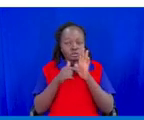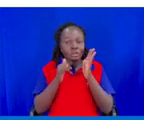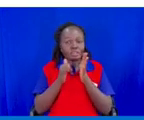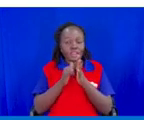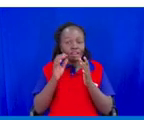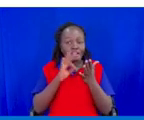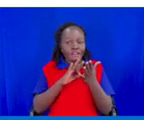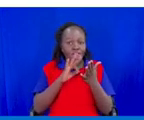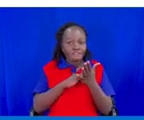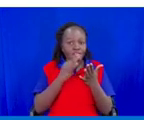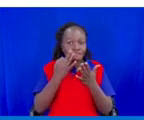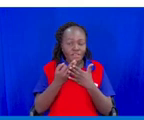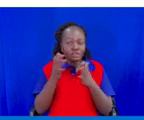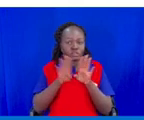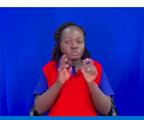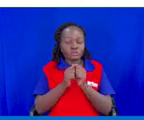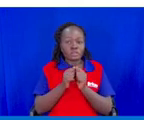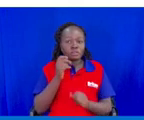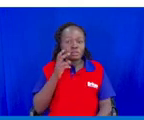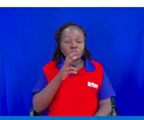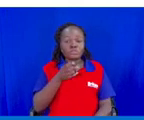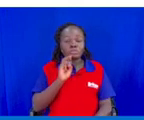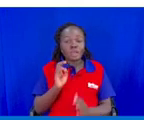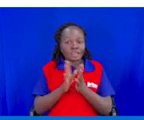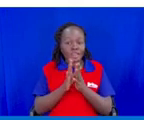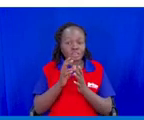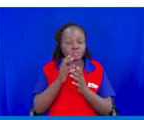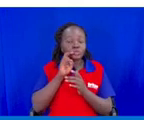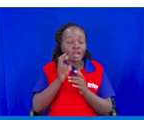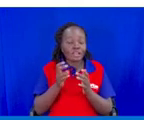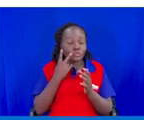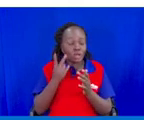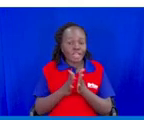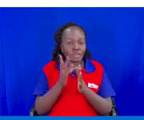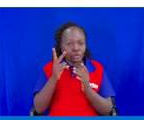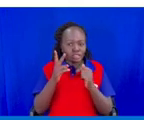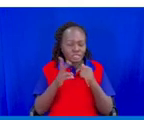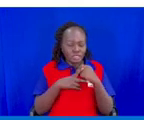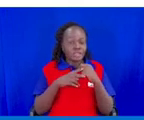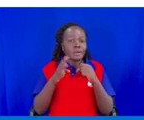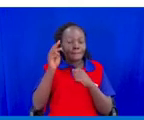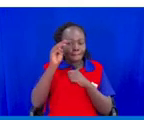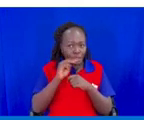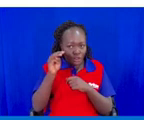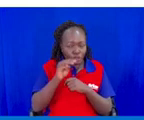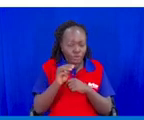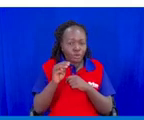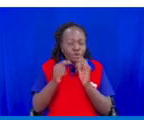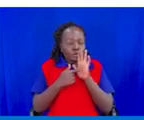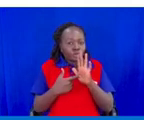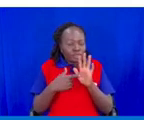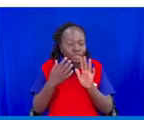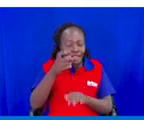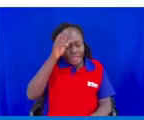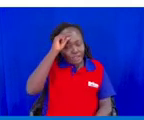with total assets of 226 million, with the key assets or investments in government securities